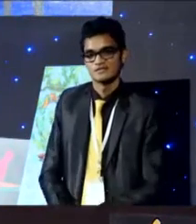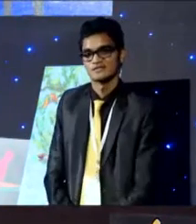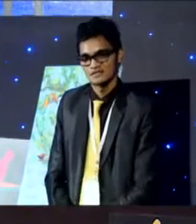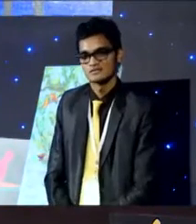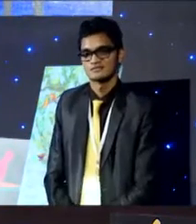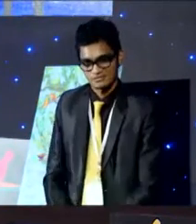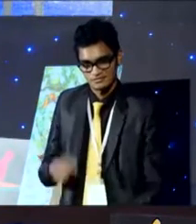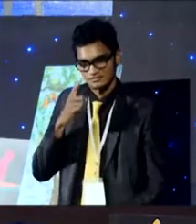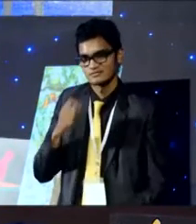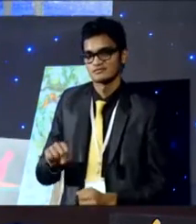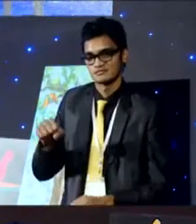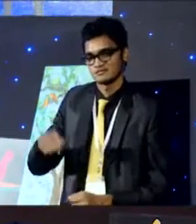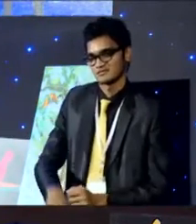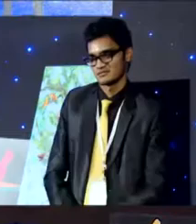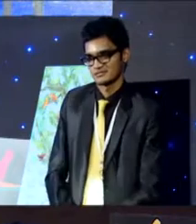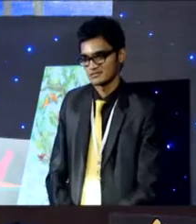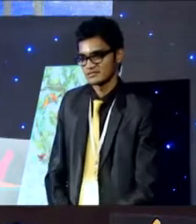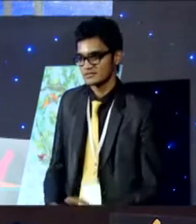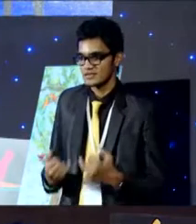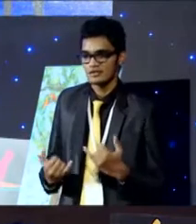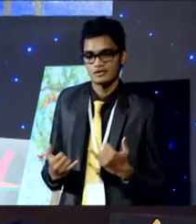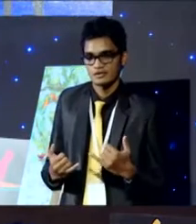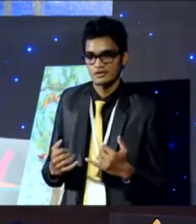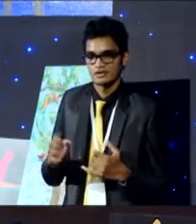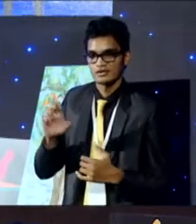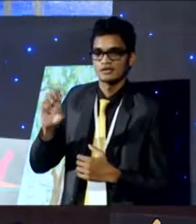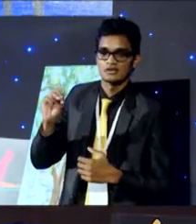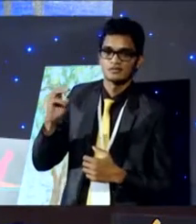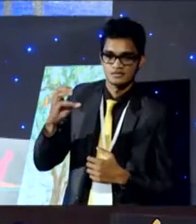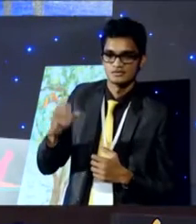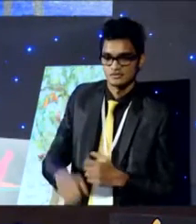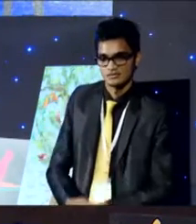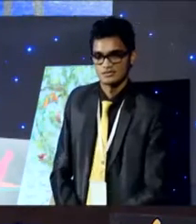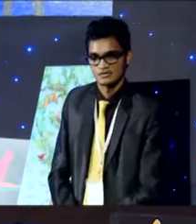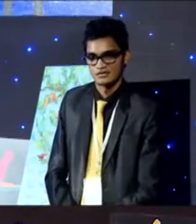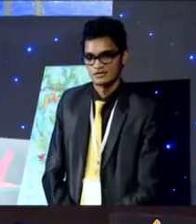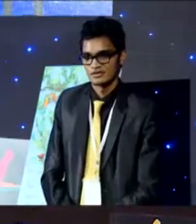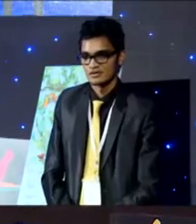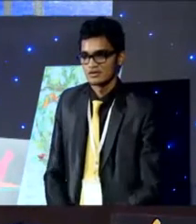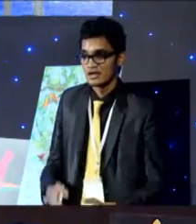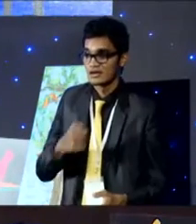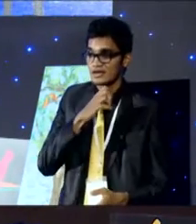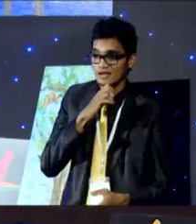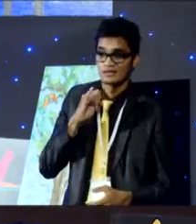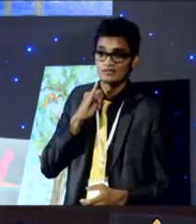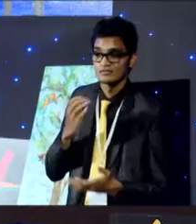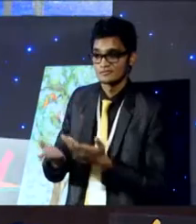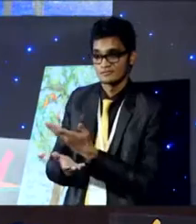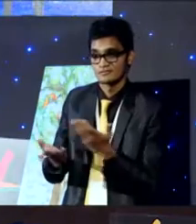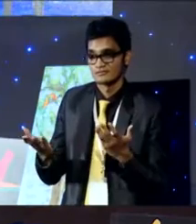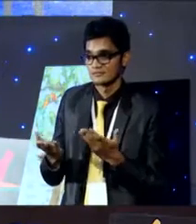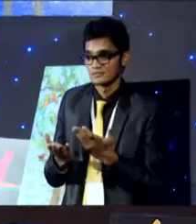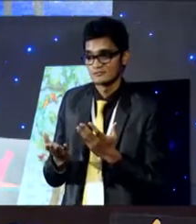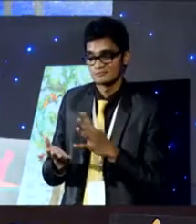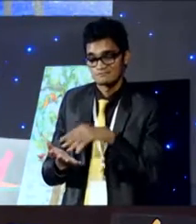And this is something that we learned that we can't do it alone. We need to partner with Enable India kind of organizations for us to